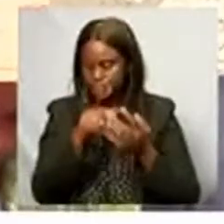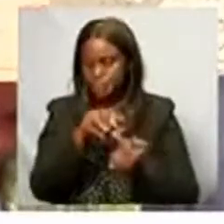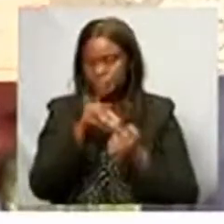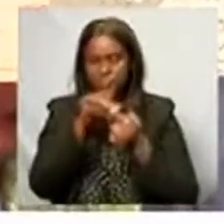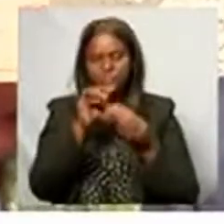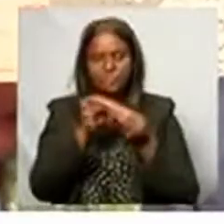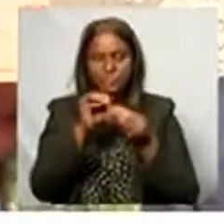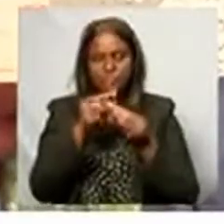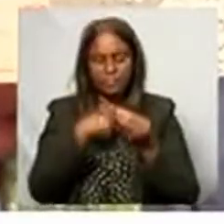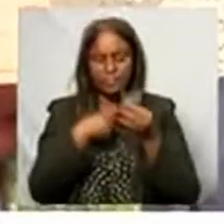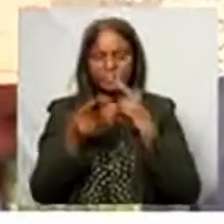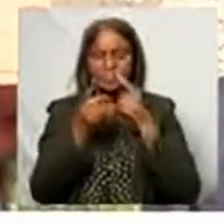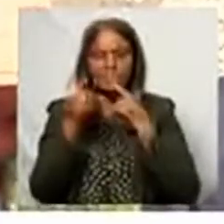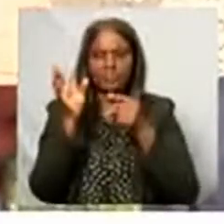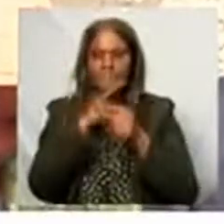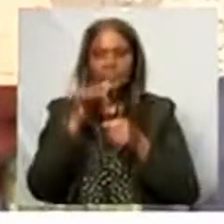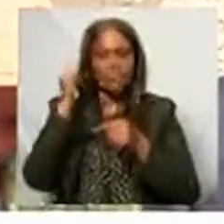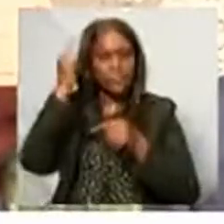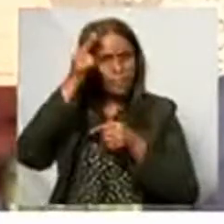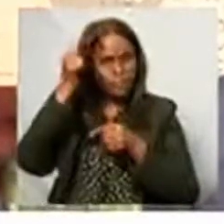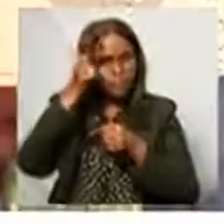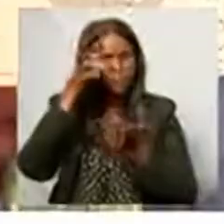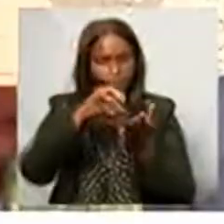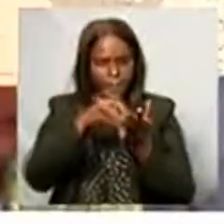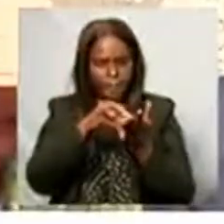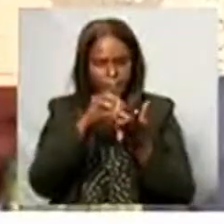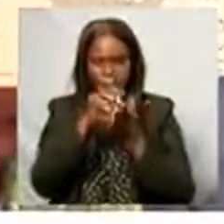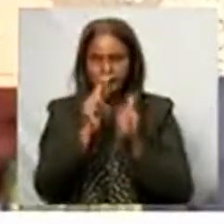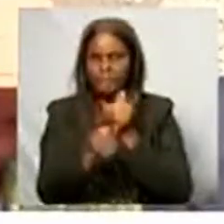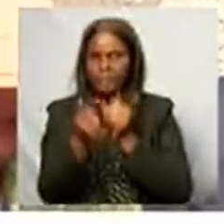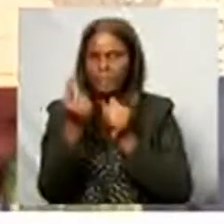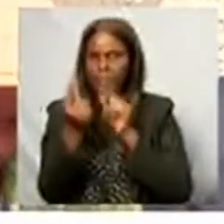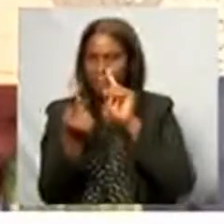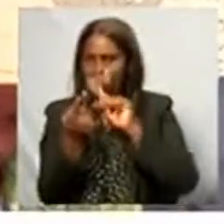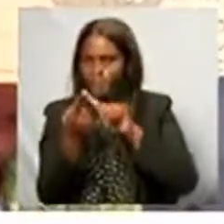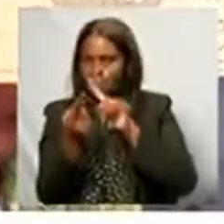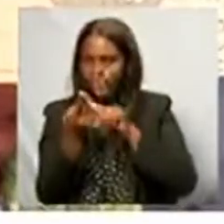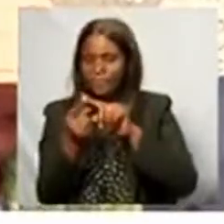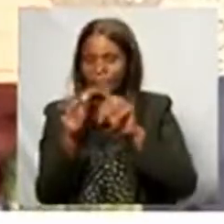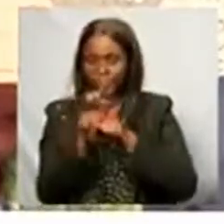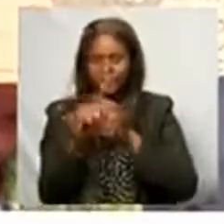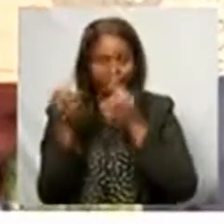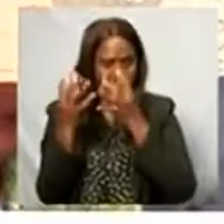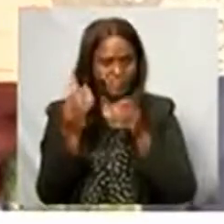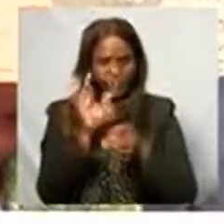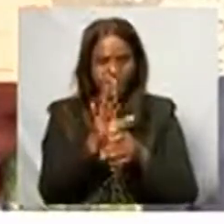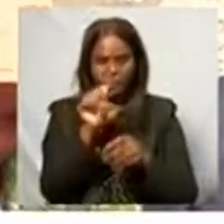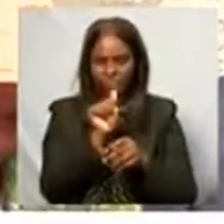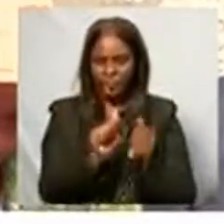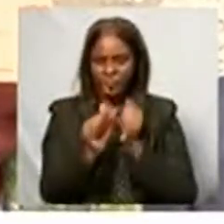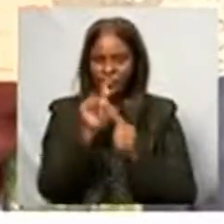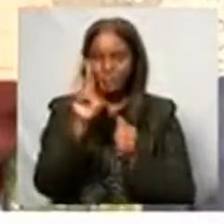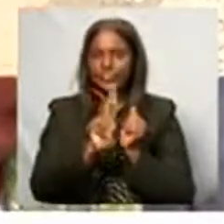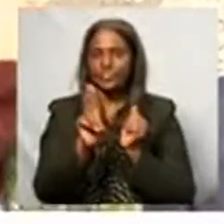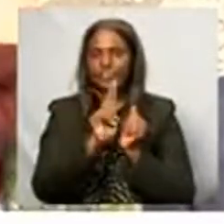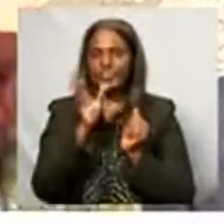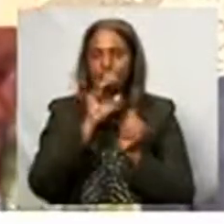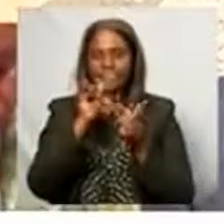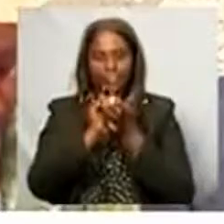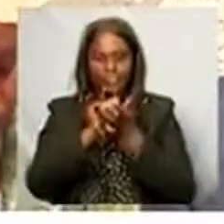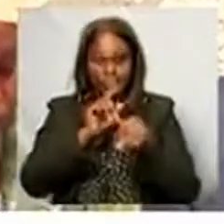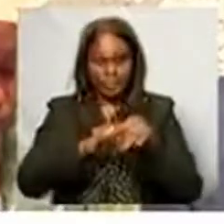course, I mentioned about the Levy Monawasa case, which is now one in many which used to be at that